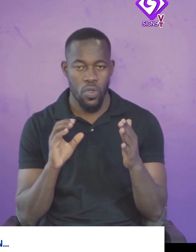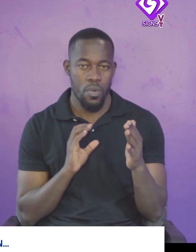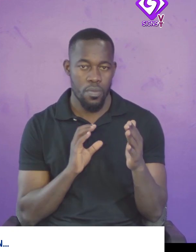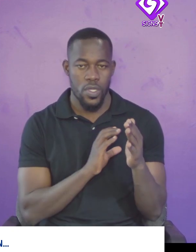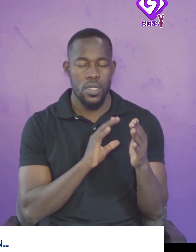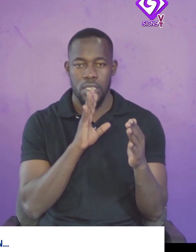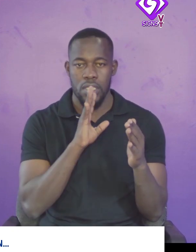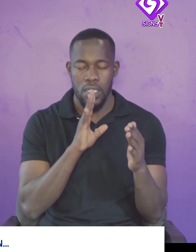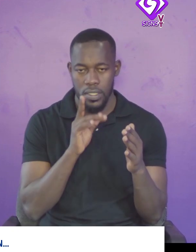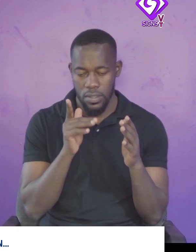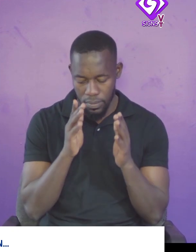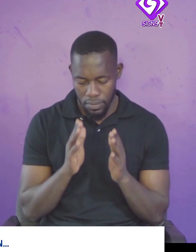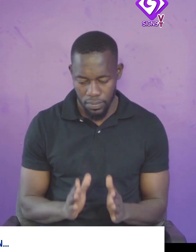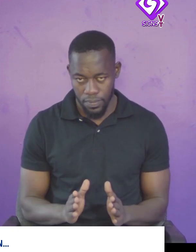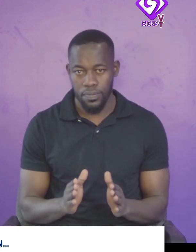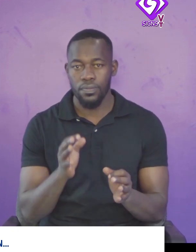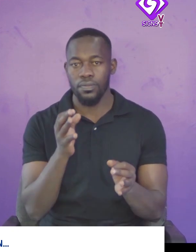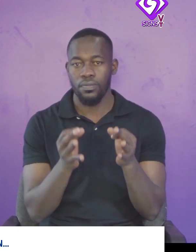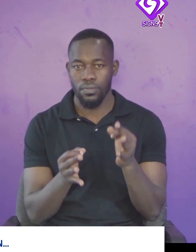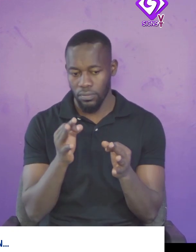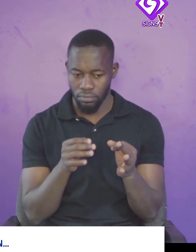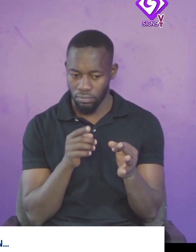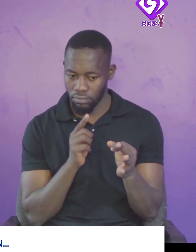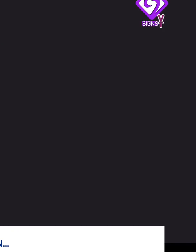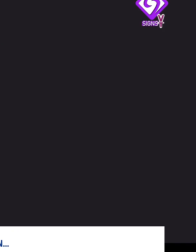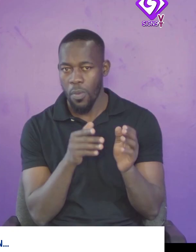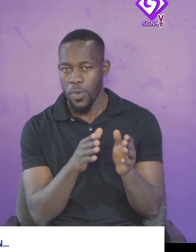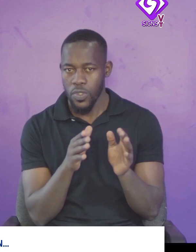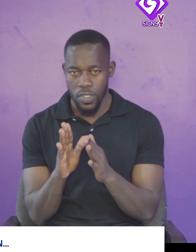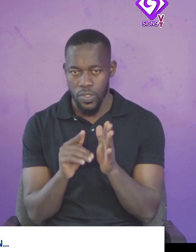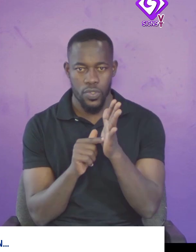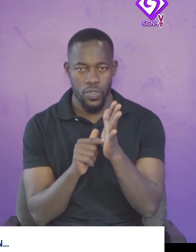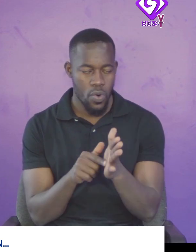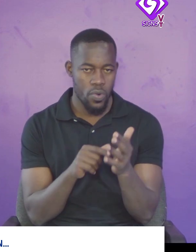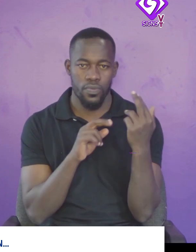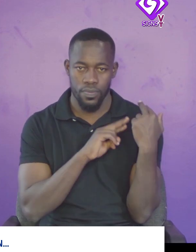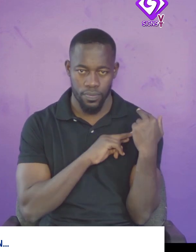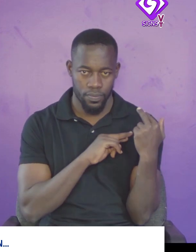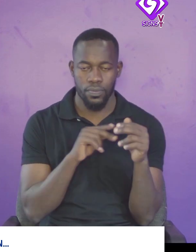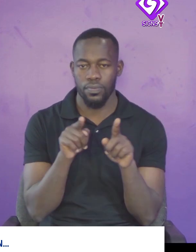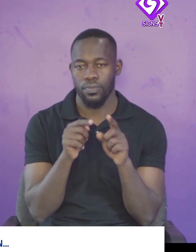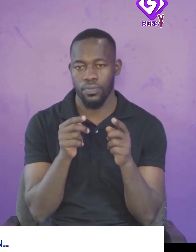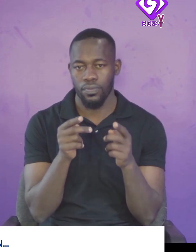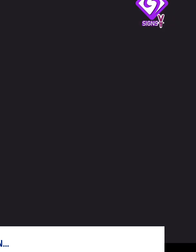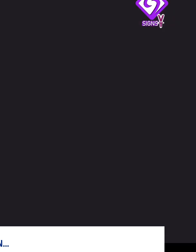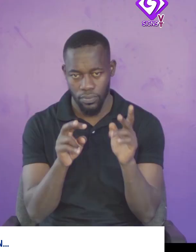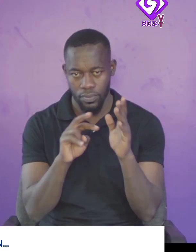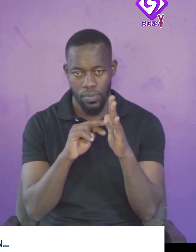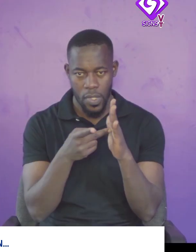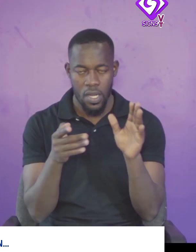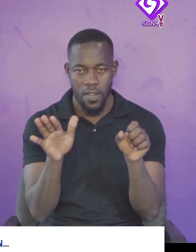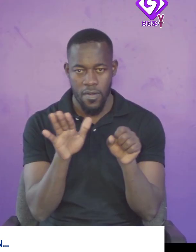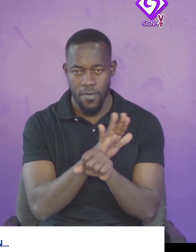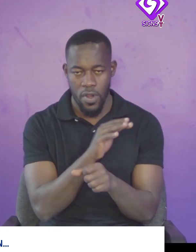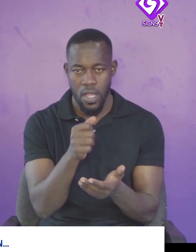should be seen as an opportunity to strengthen accountability and provide meaningful redress for